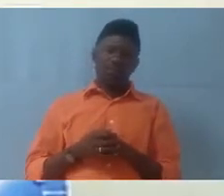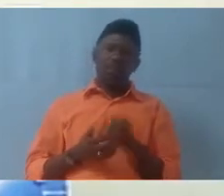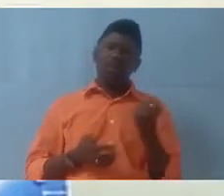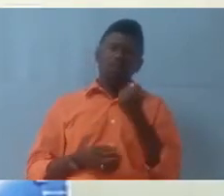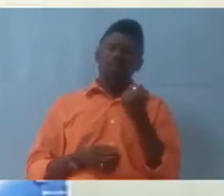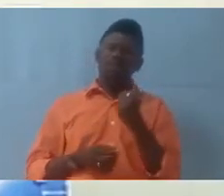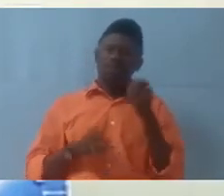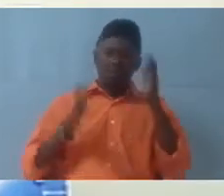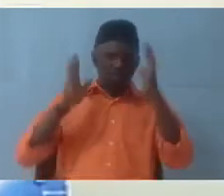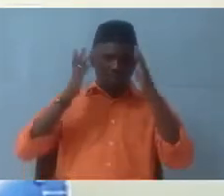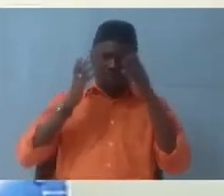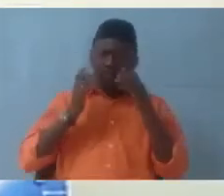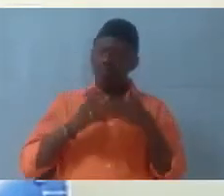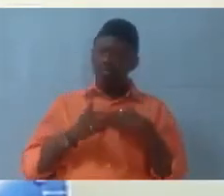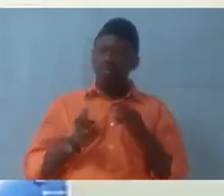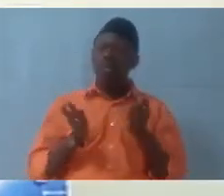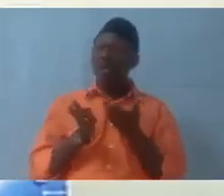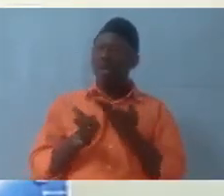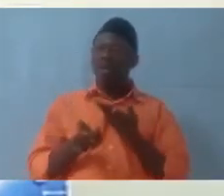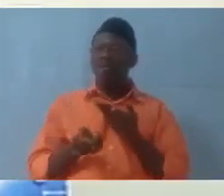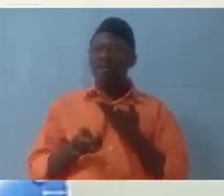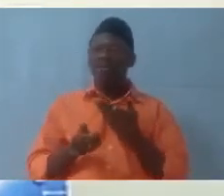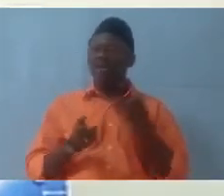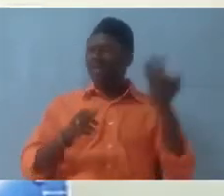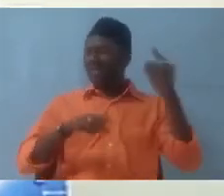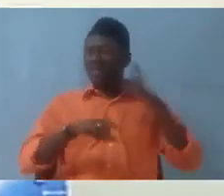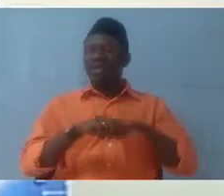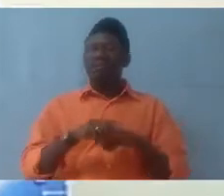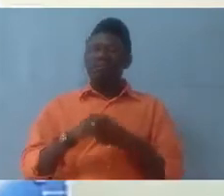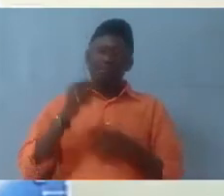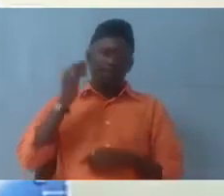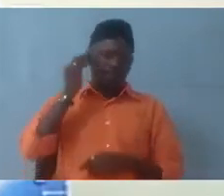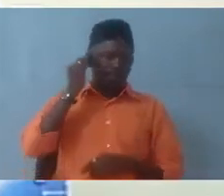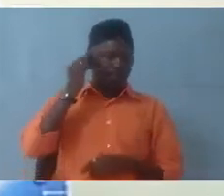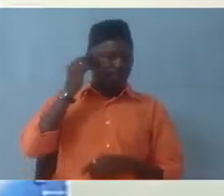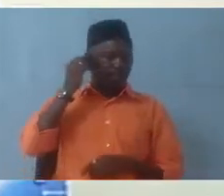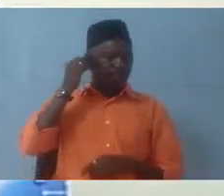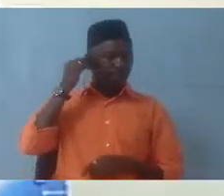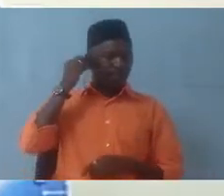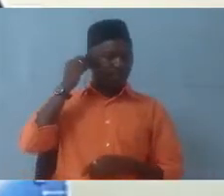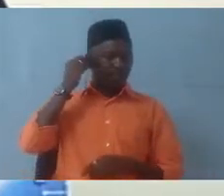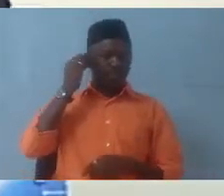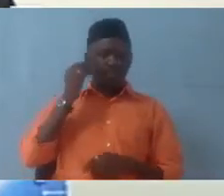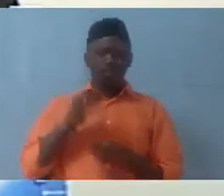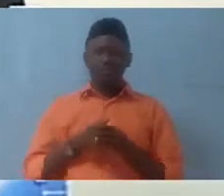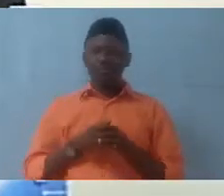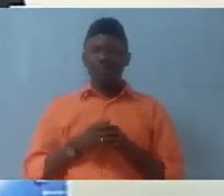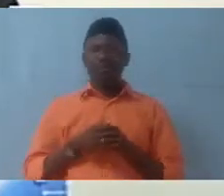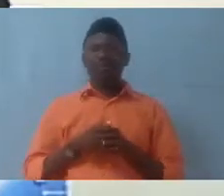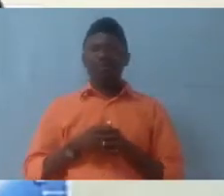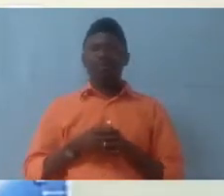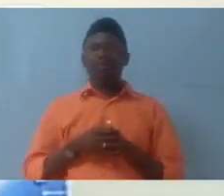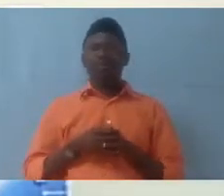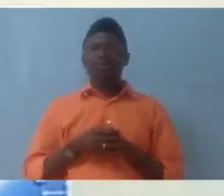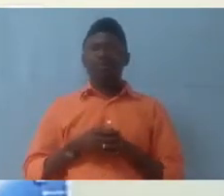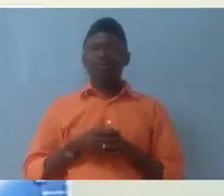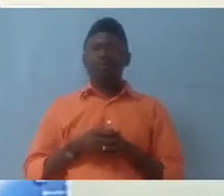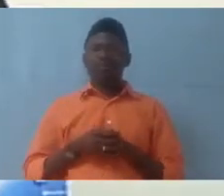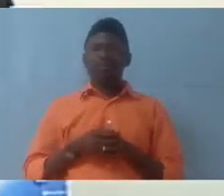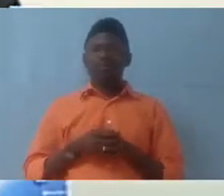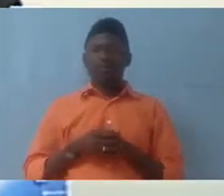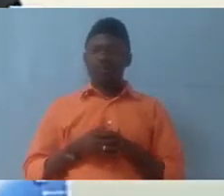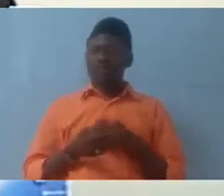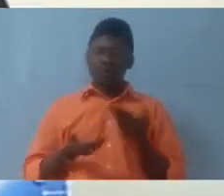because of the problems we were facing at the time ndek jafé jafé yi nga xamné mom lañ doon jam konté ci jamono bobu the possibility of being victimized for actions you take in